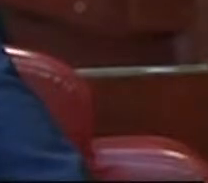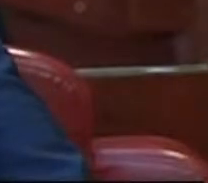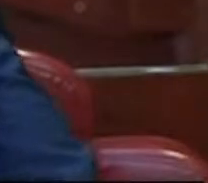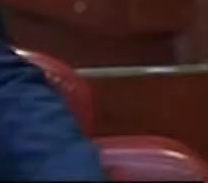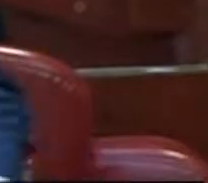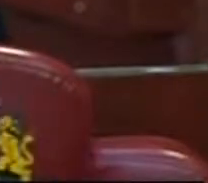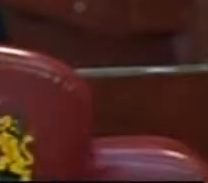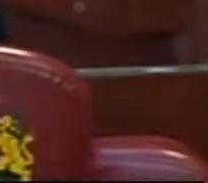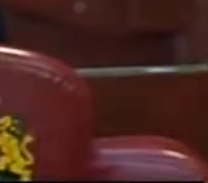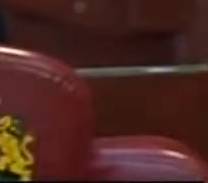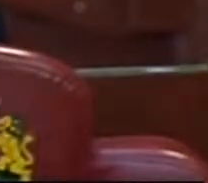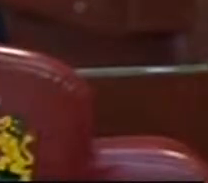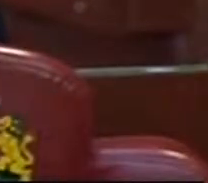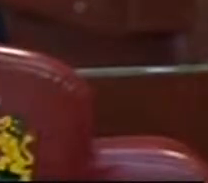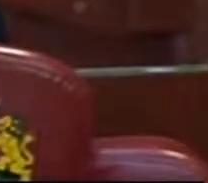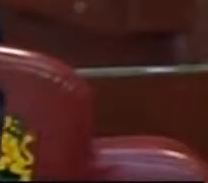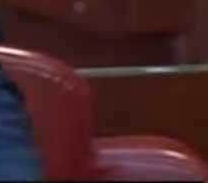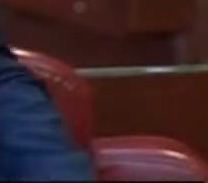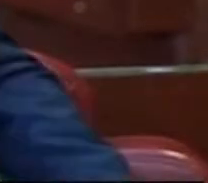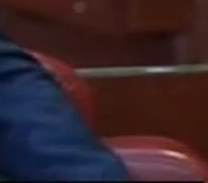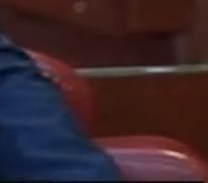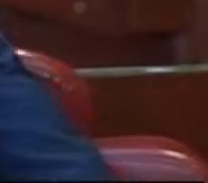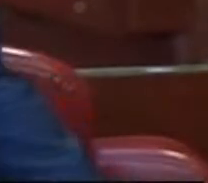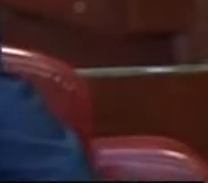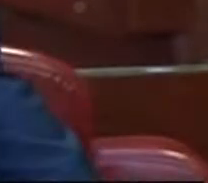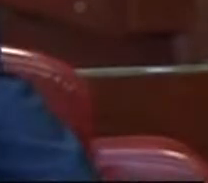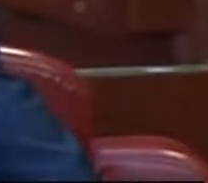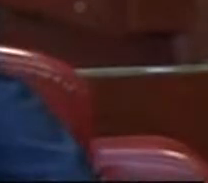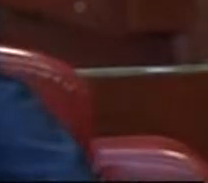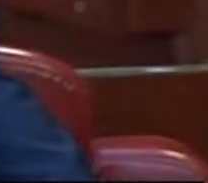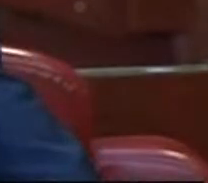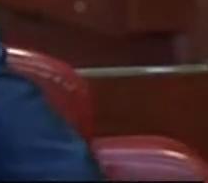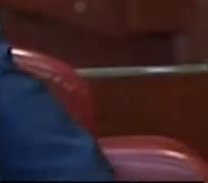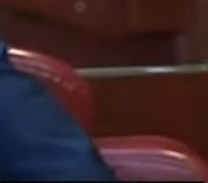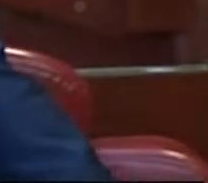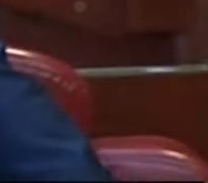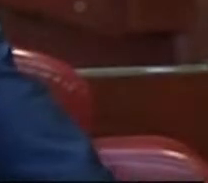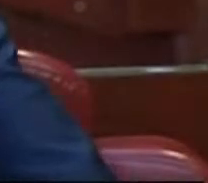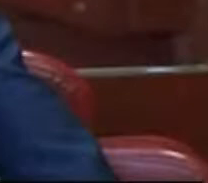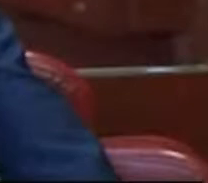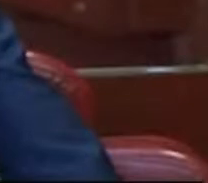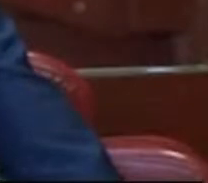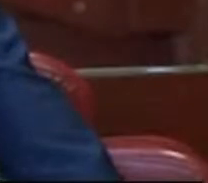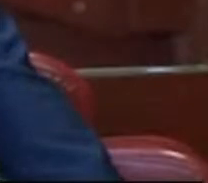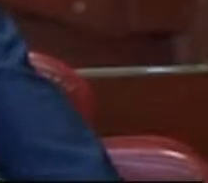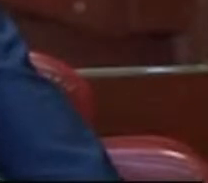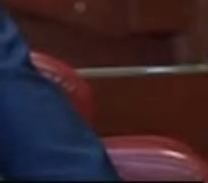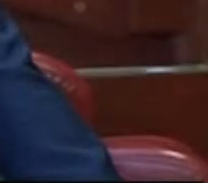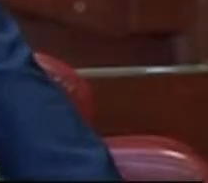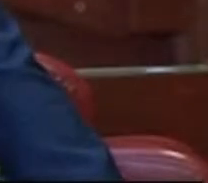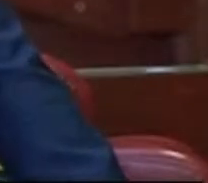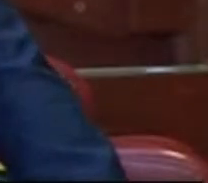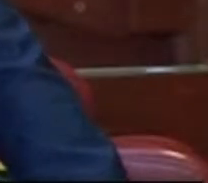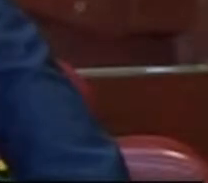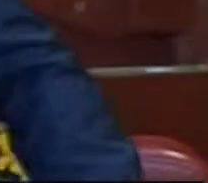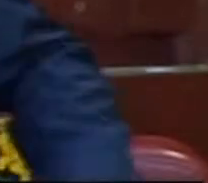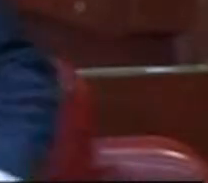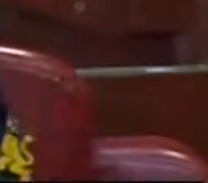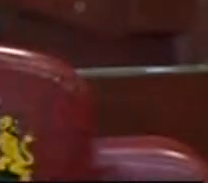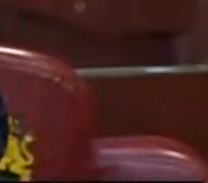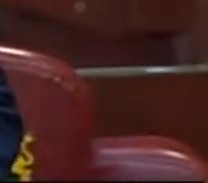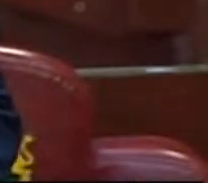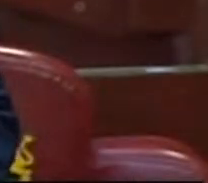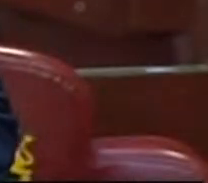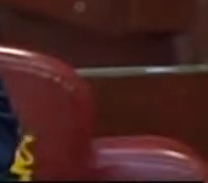is a 24% increase. That is by 253 billion from the financial year 2020 to 2021 levels,